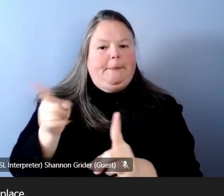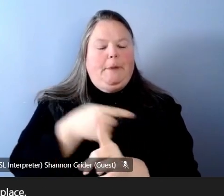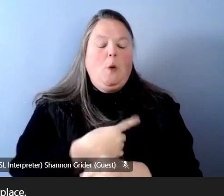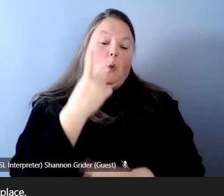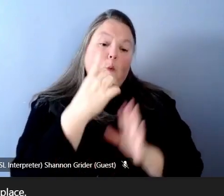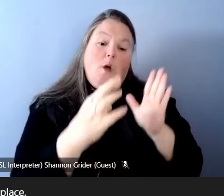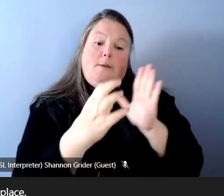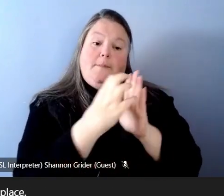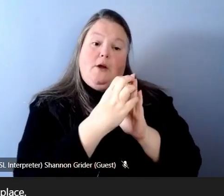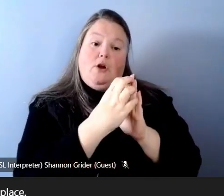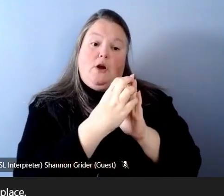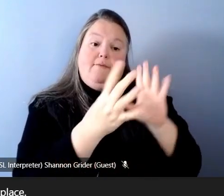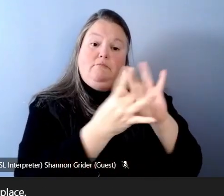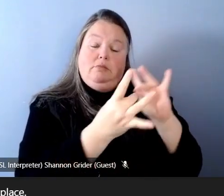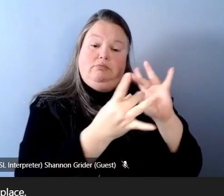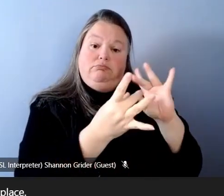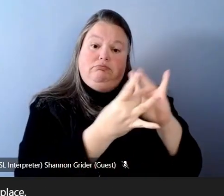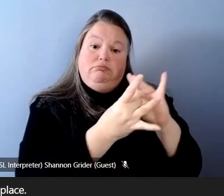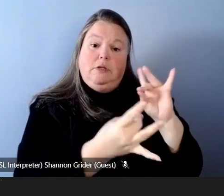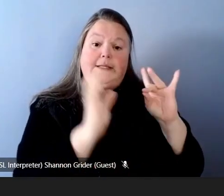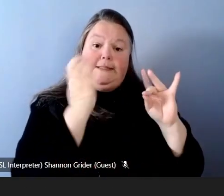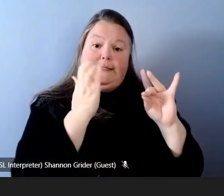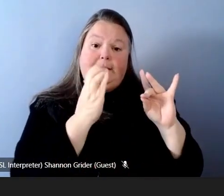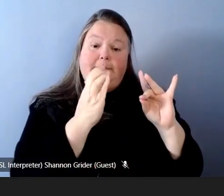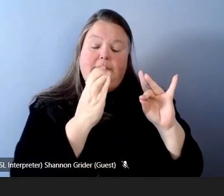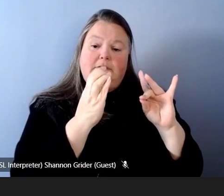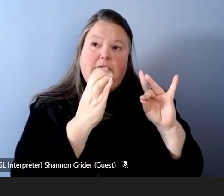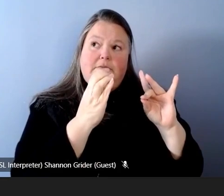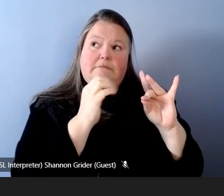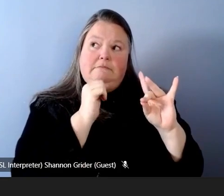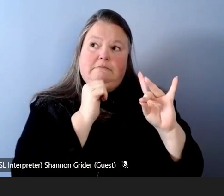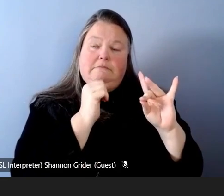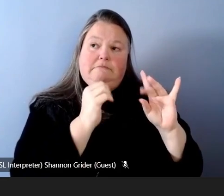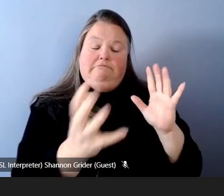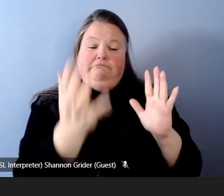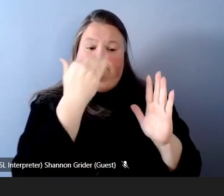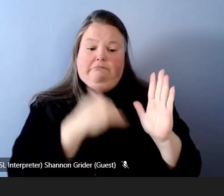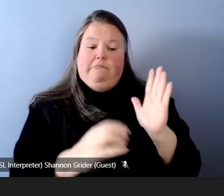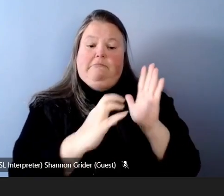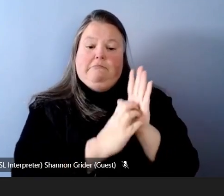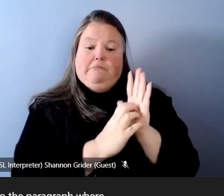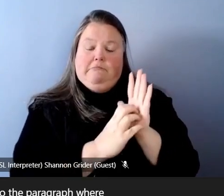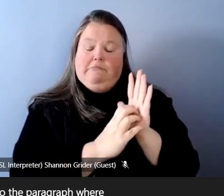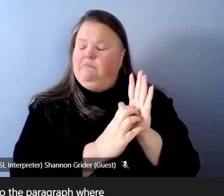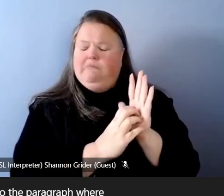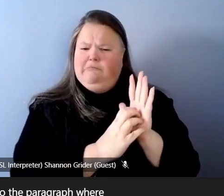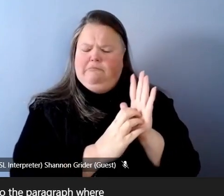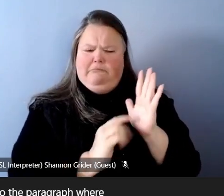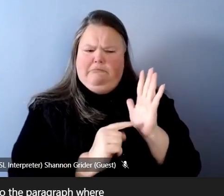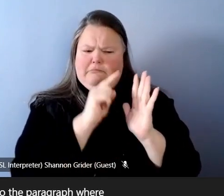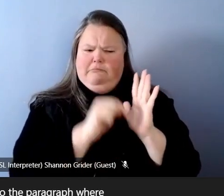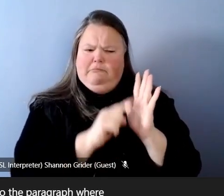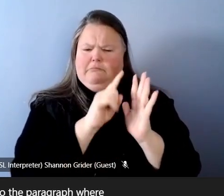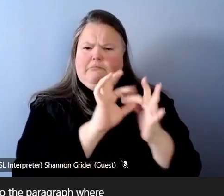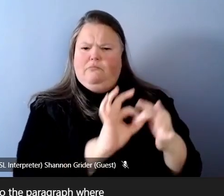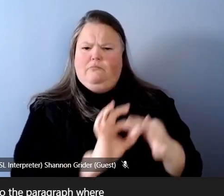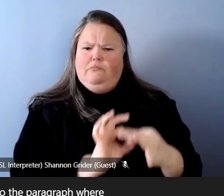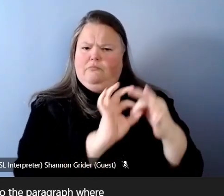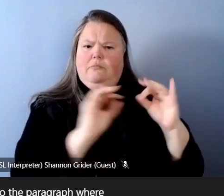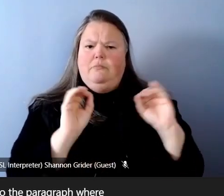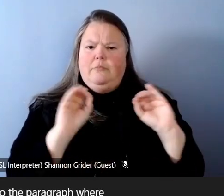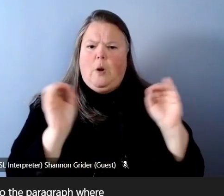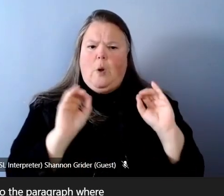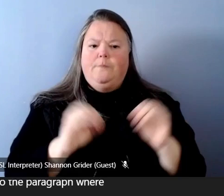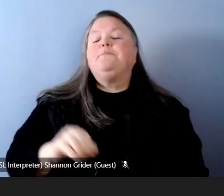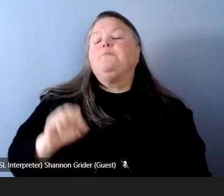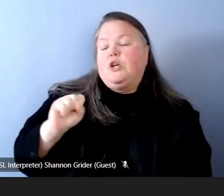paragraph seems like it's completely unrelated to the paragraph before it, one after it. Yeah,